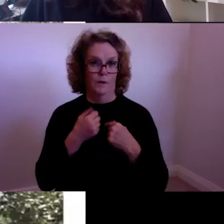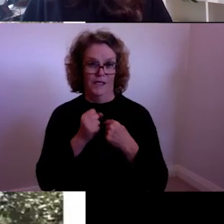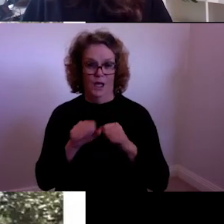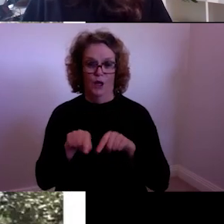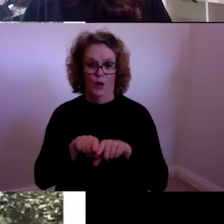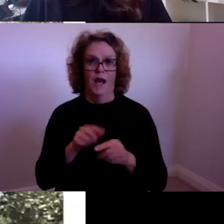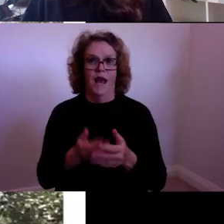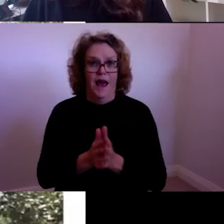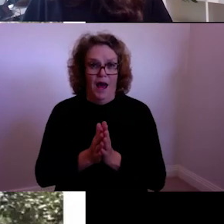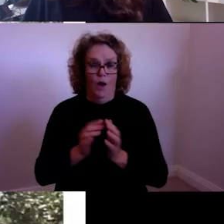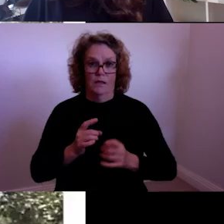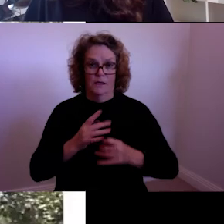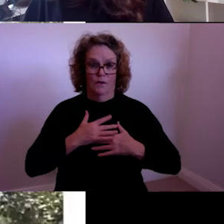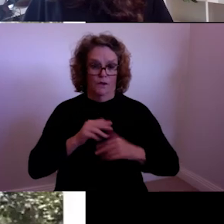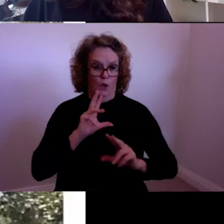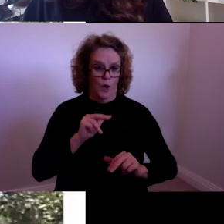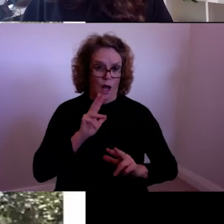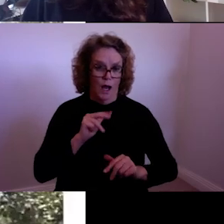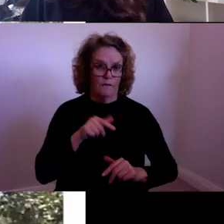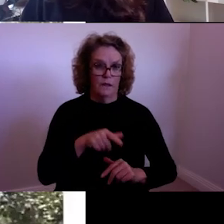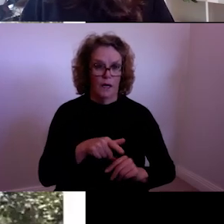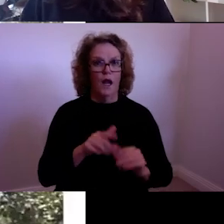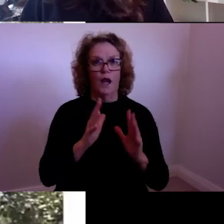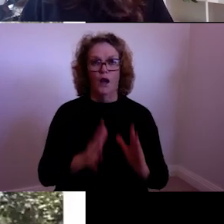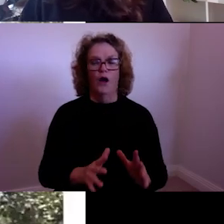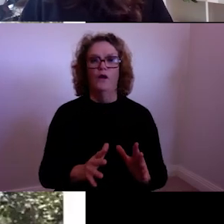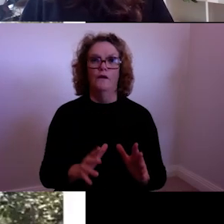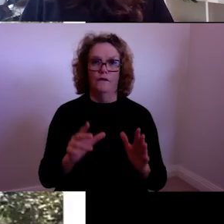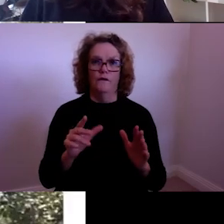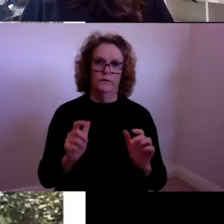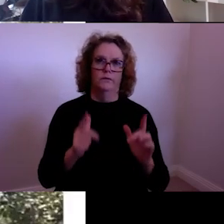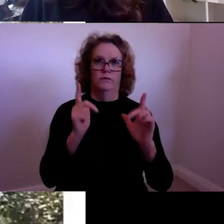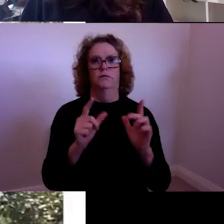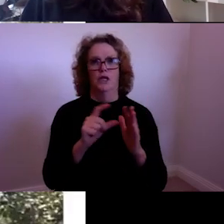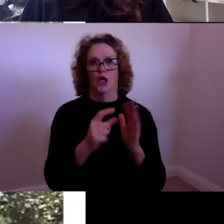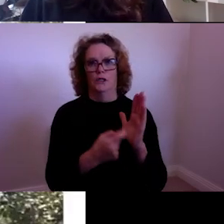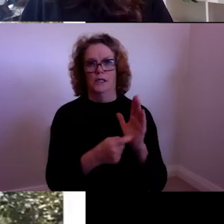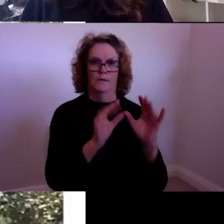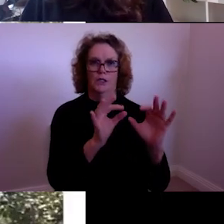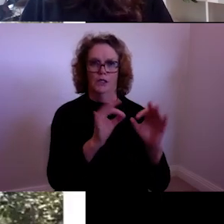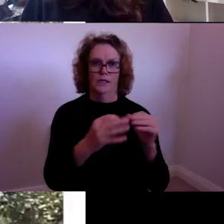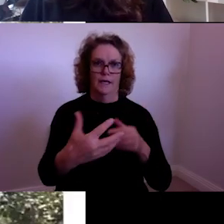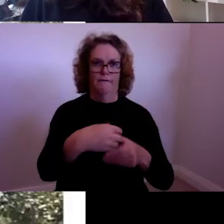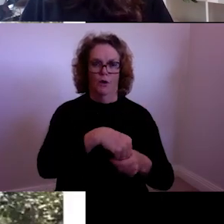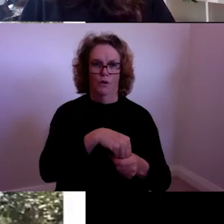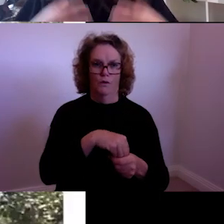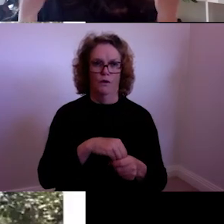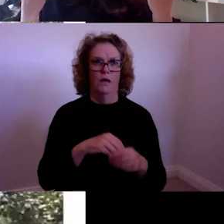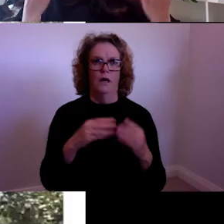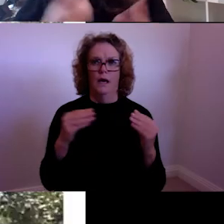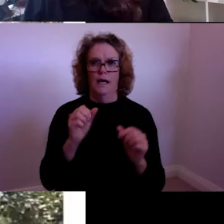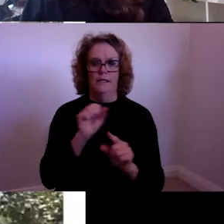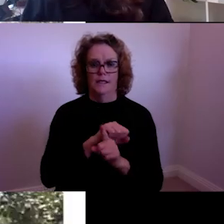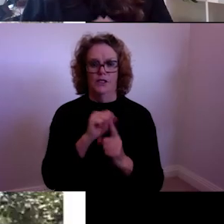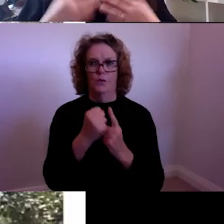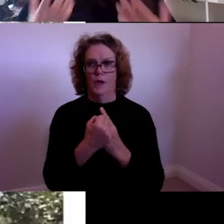She had a lot of specialists involved, and situations would arise